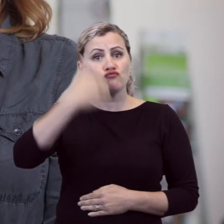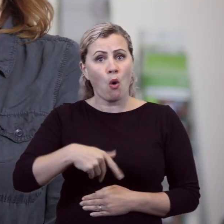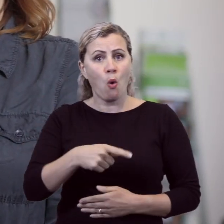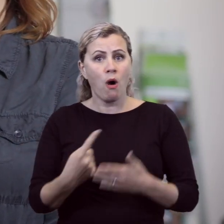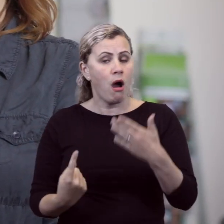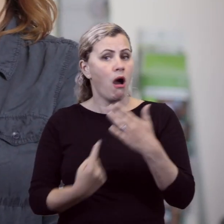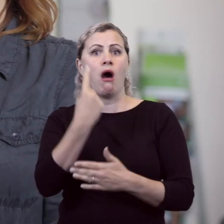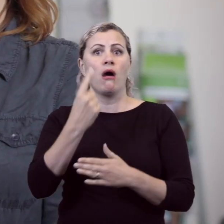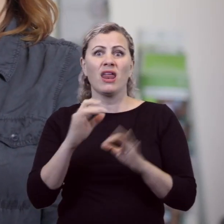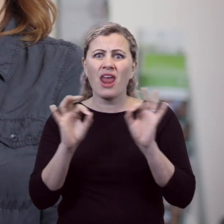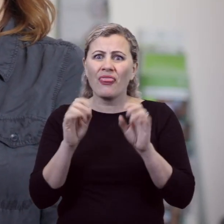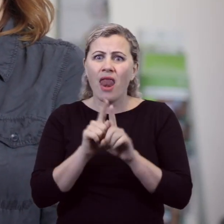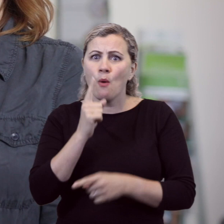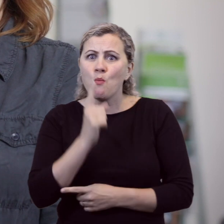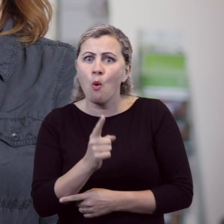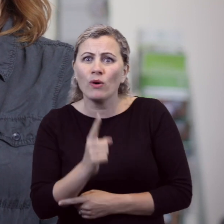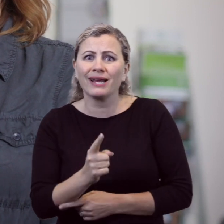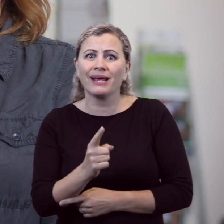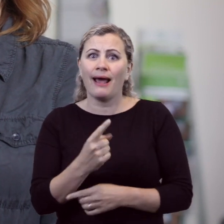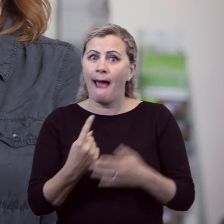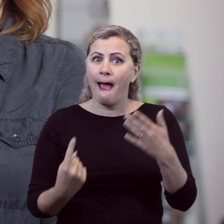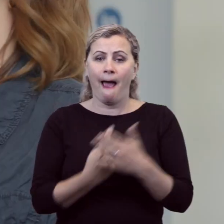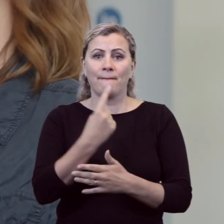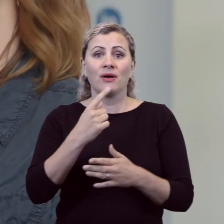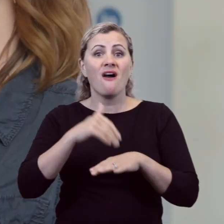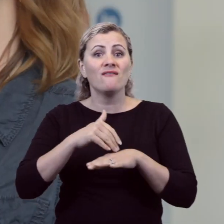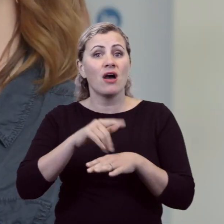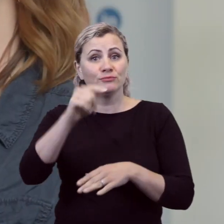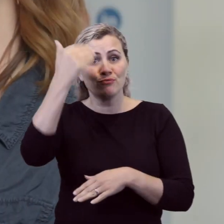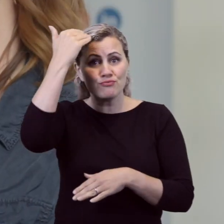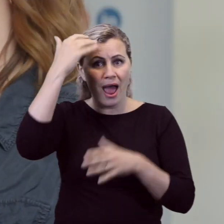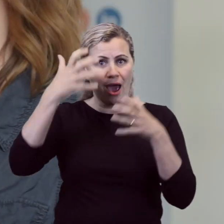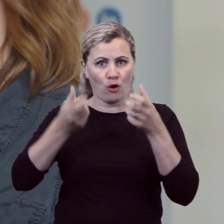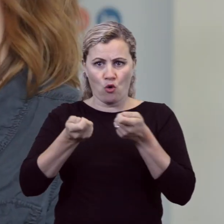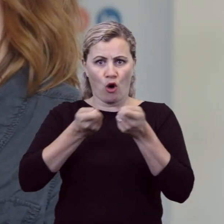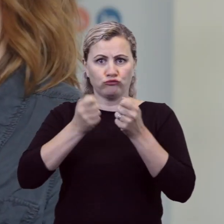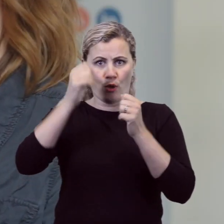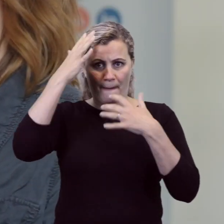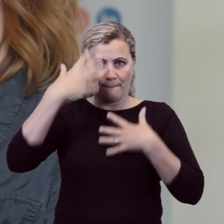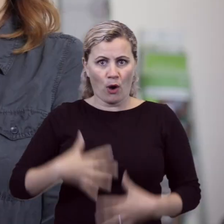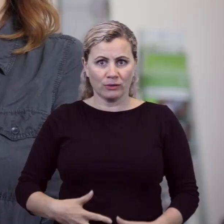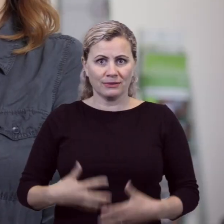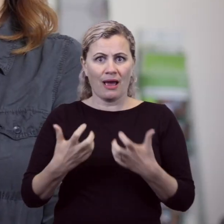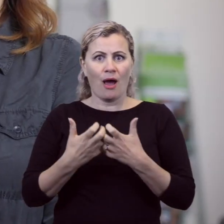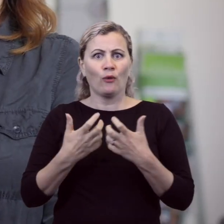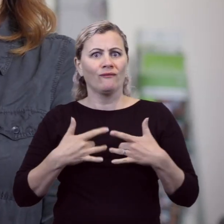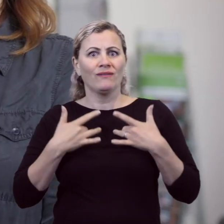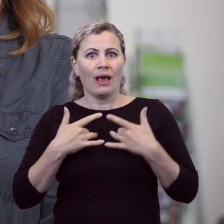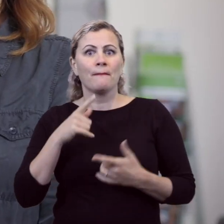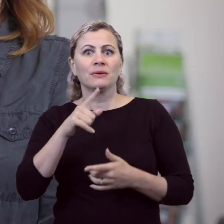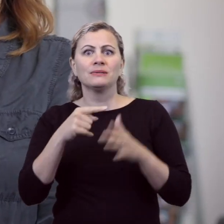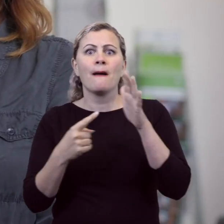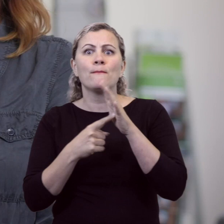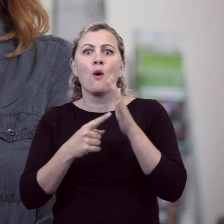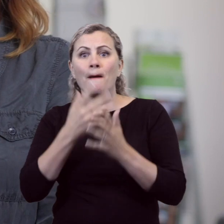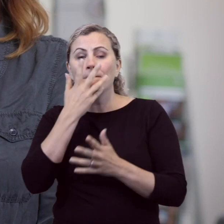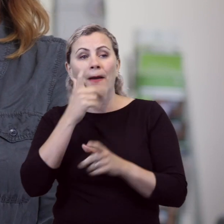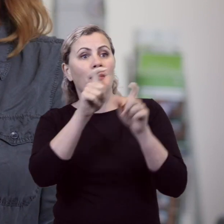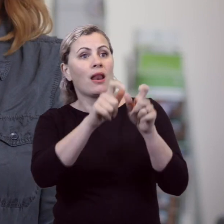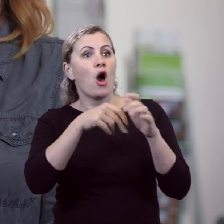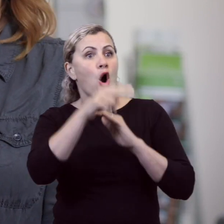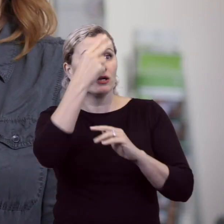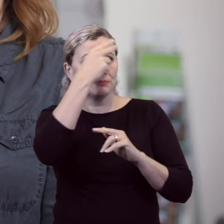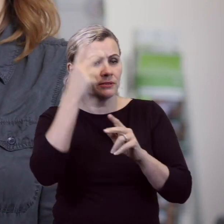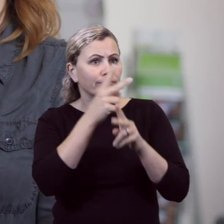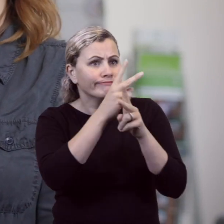without any warning, and it happens in the brain, which is the control centre of who you are and what you do. So for us, it's really important that when people come